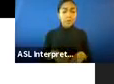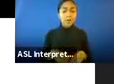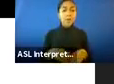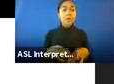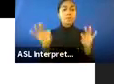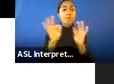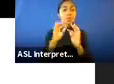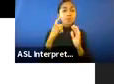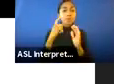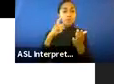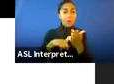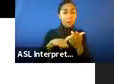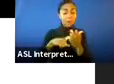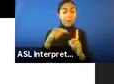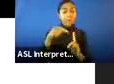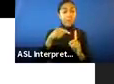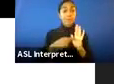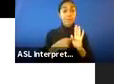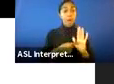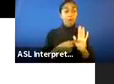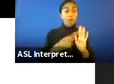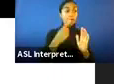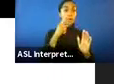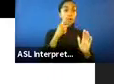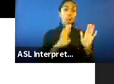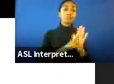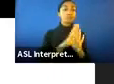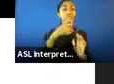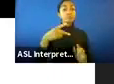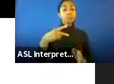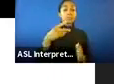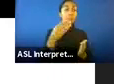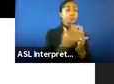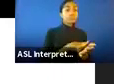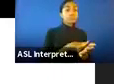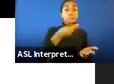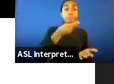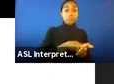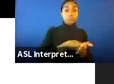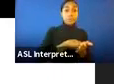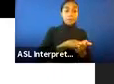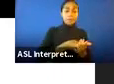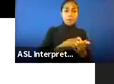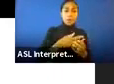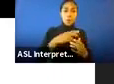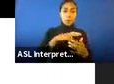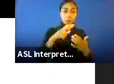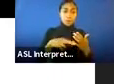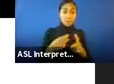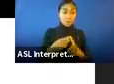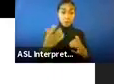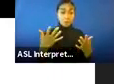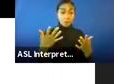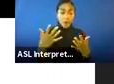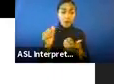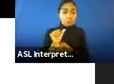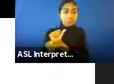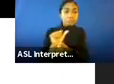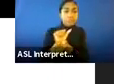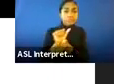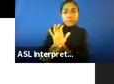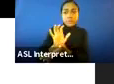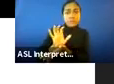development of prosperity is based on prosperity that was born out of displacement, enslavement, and massive